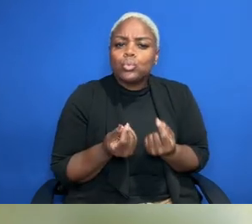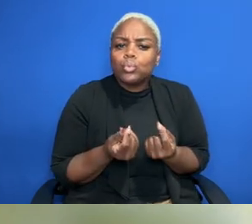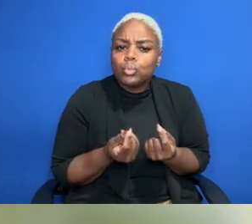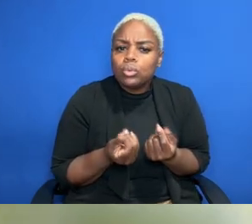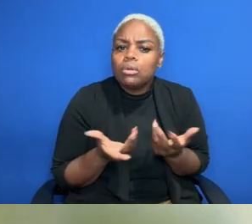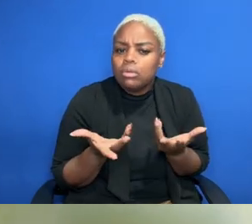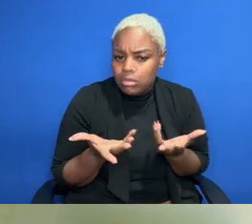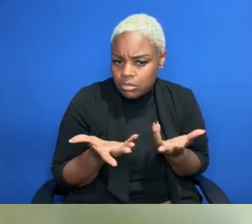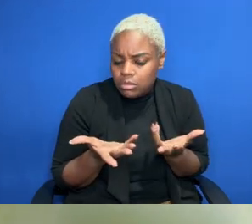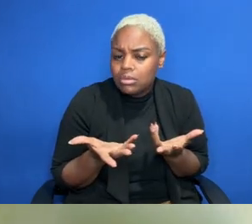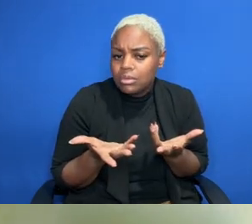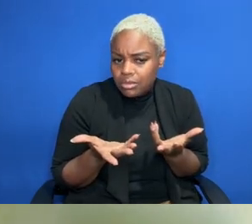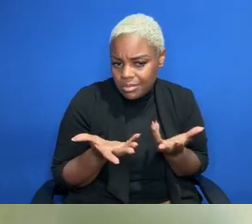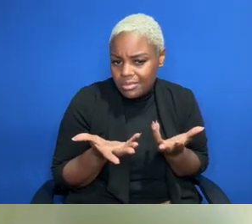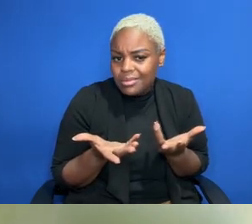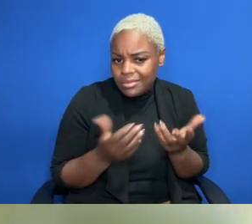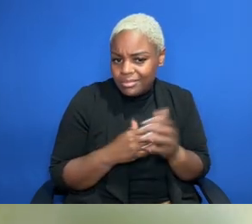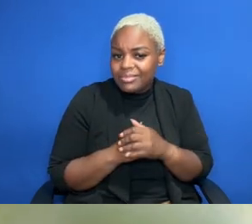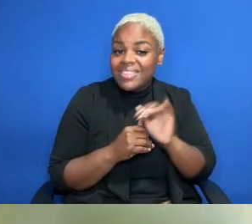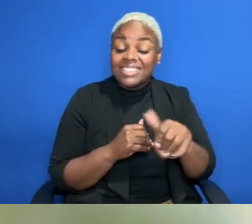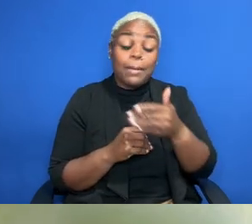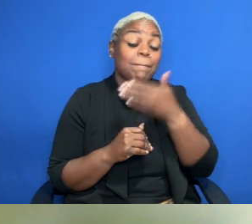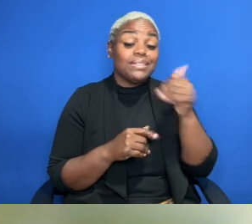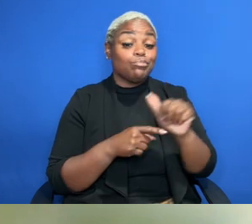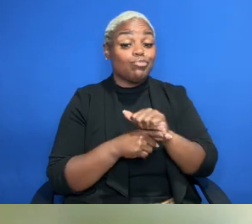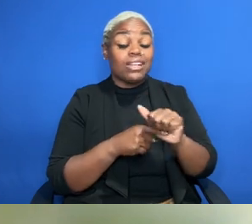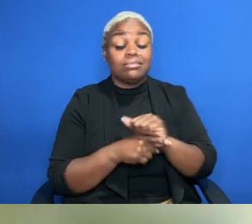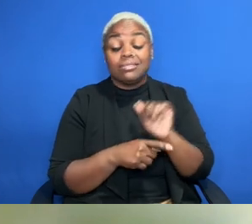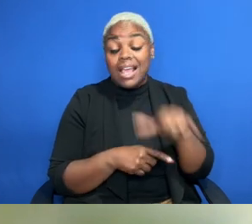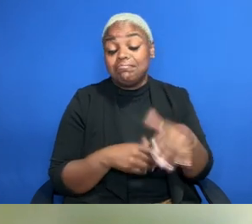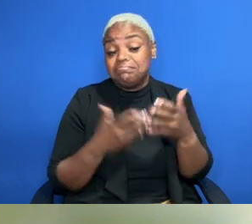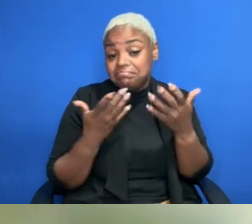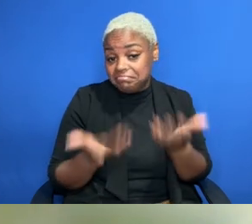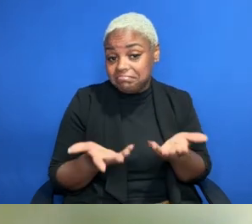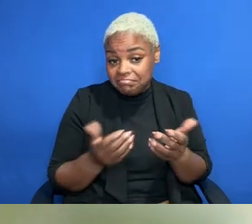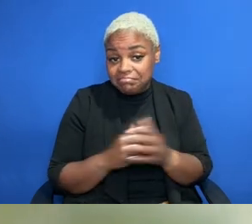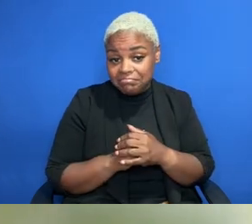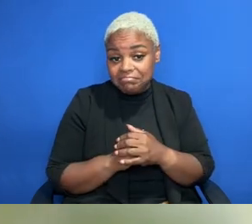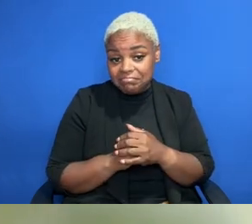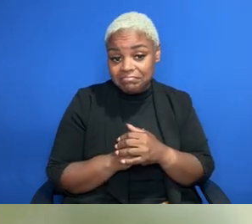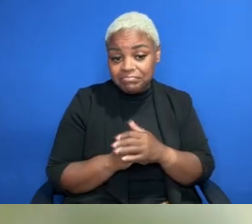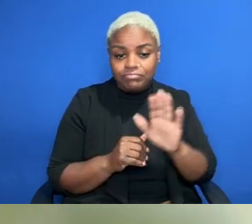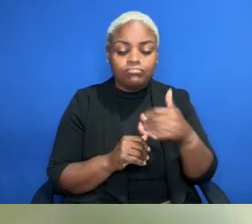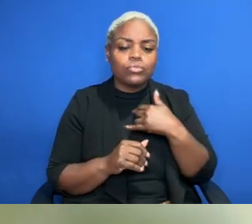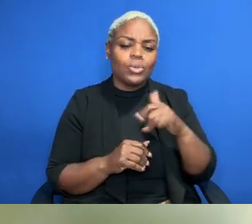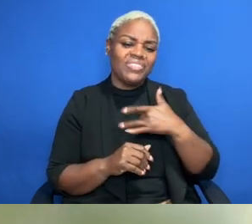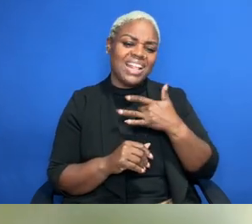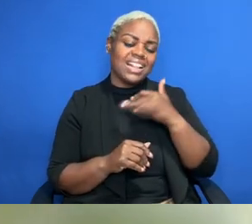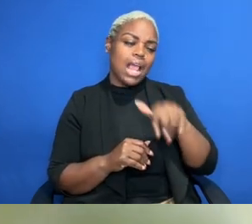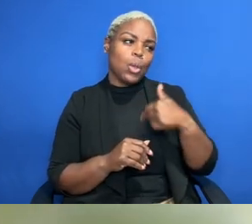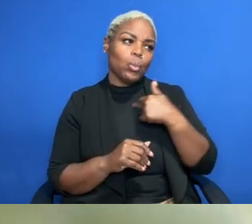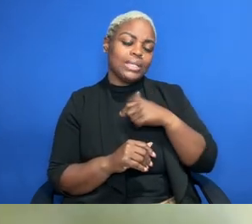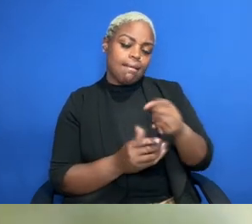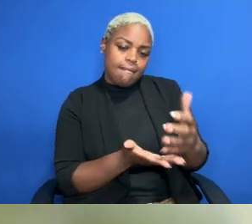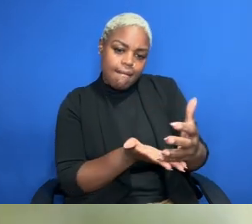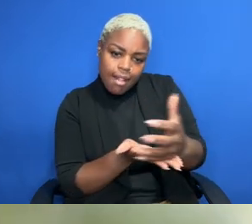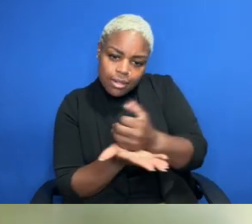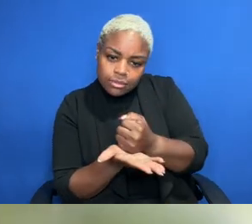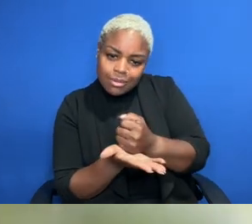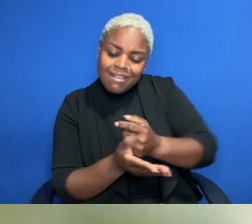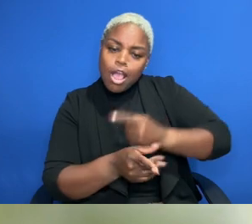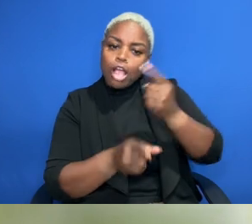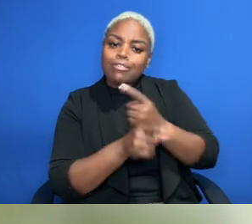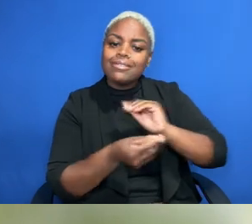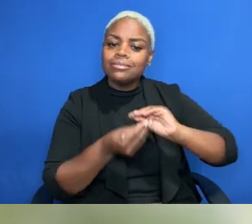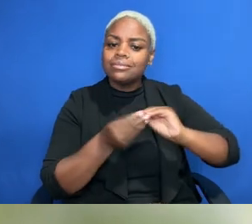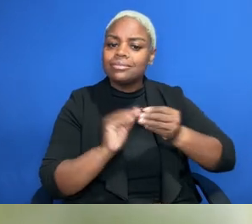to talk about what we're doing and what the best practices would be. I also feel that we